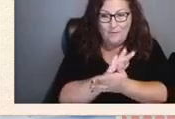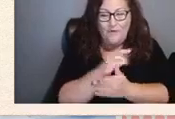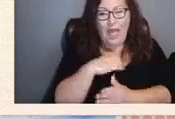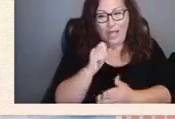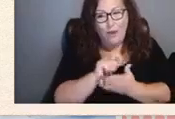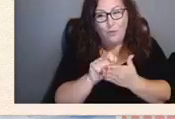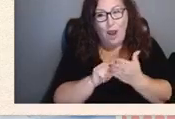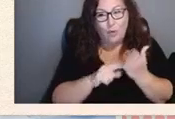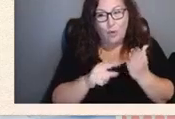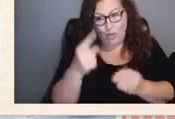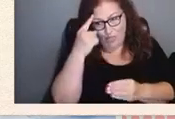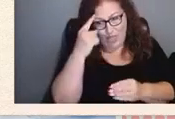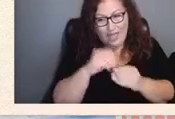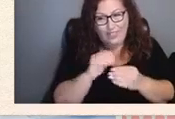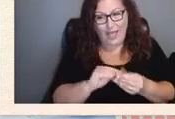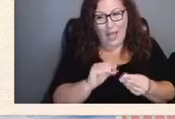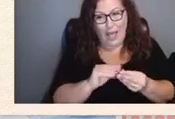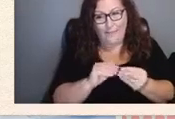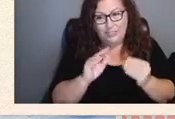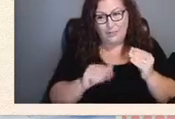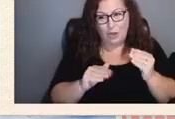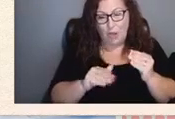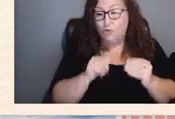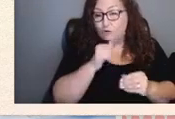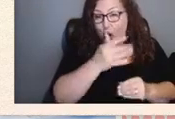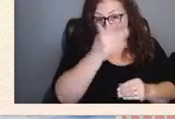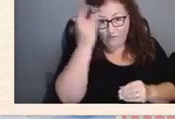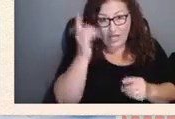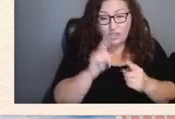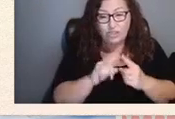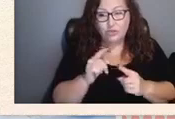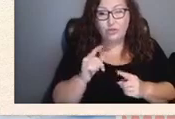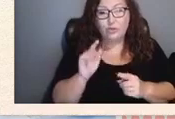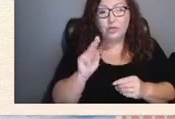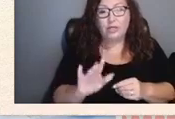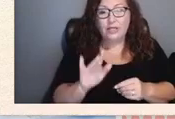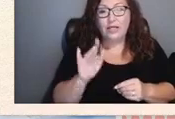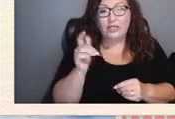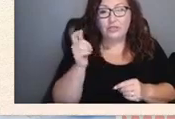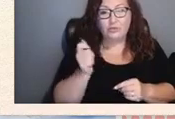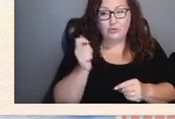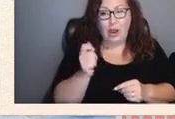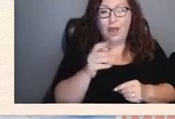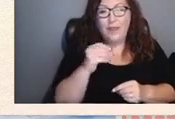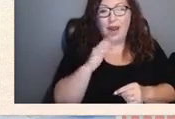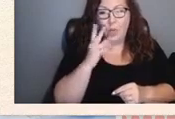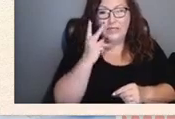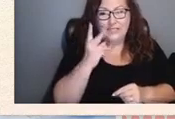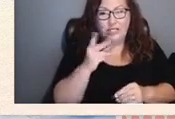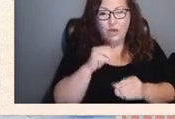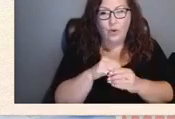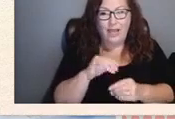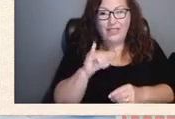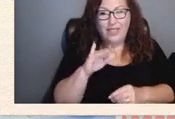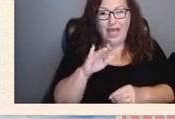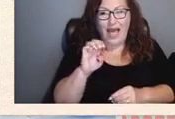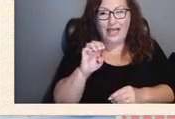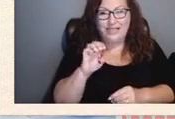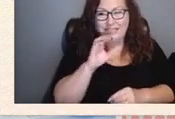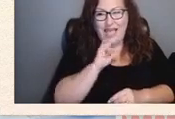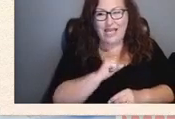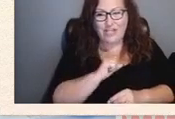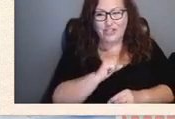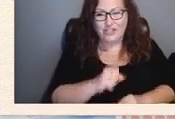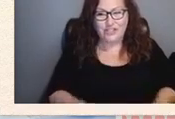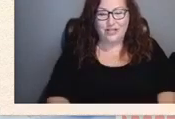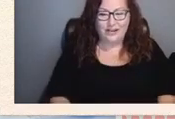comments below. Don't forget to subscribe, and I'll see you in the Ice Age. Until